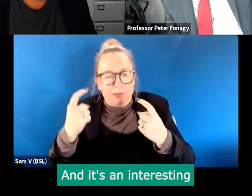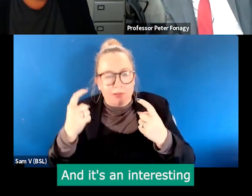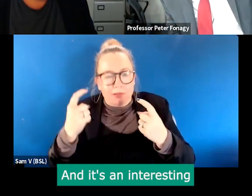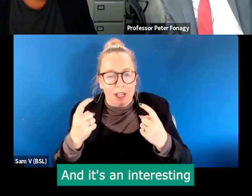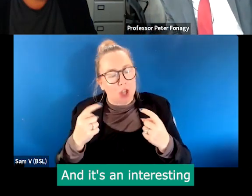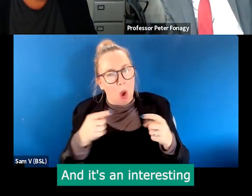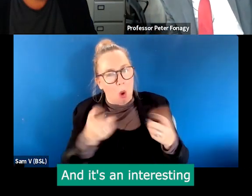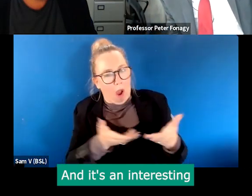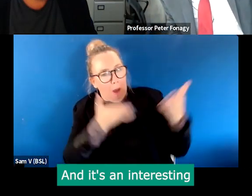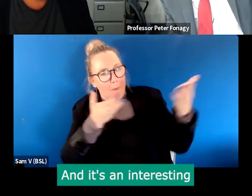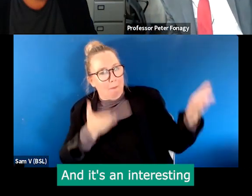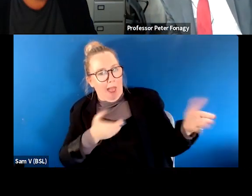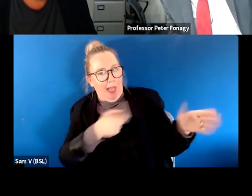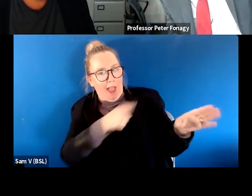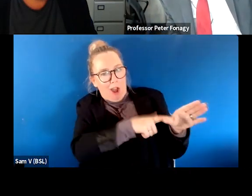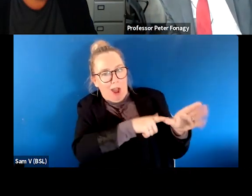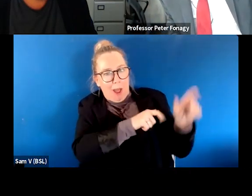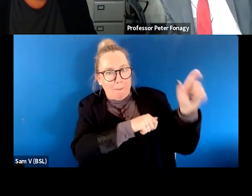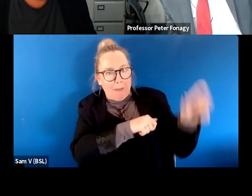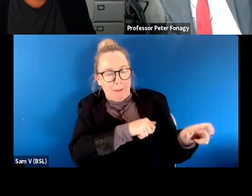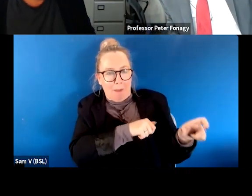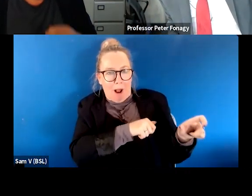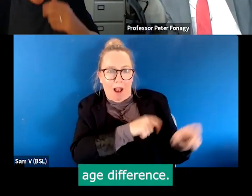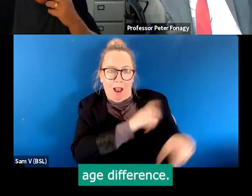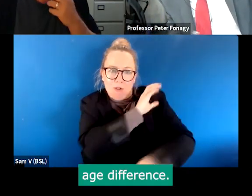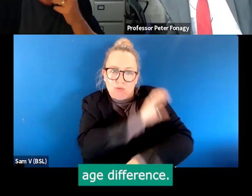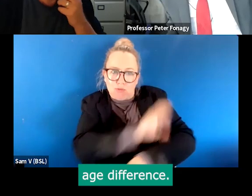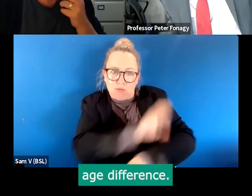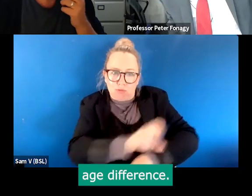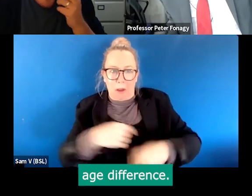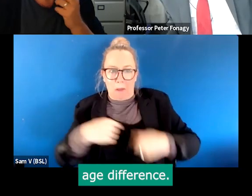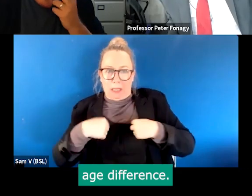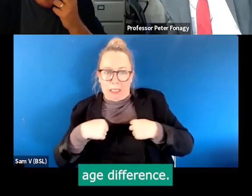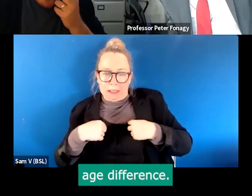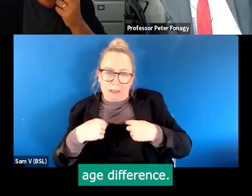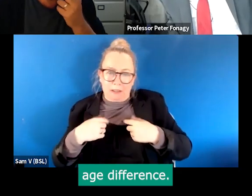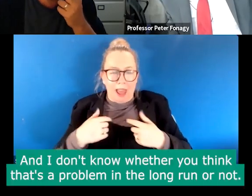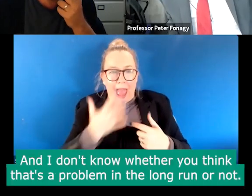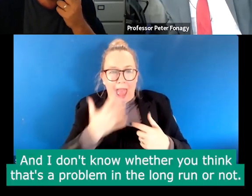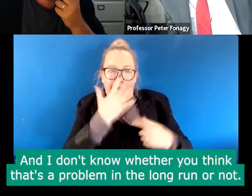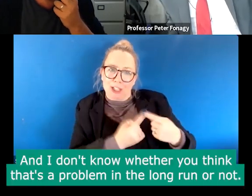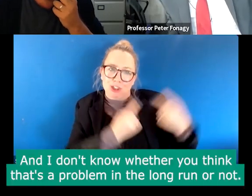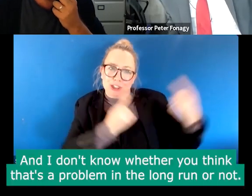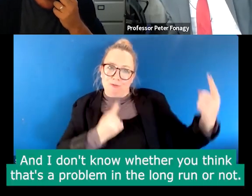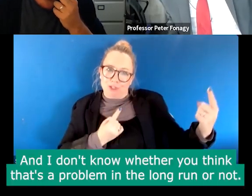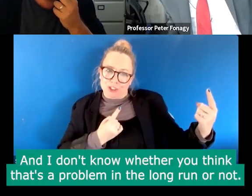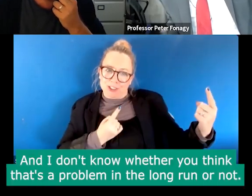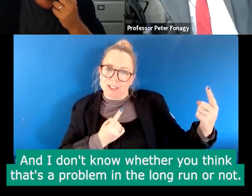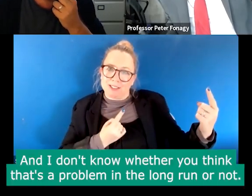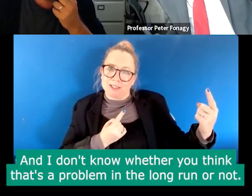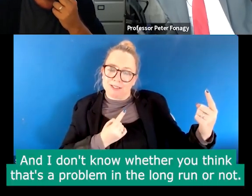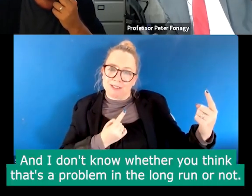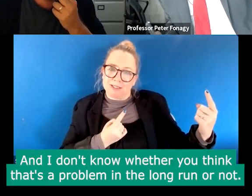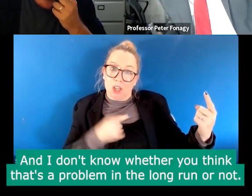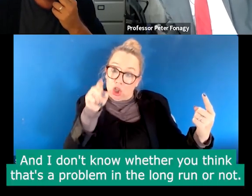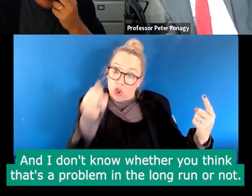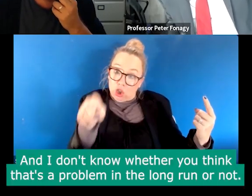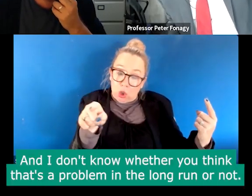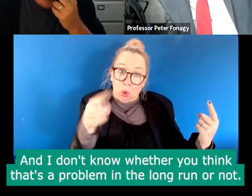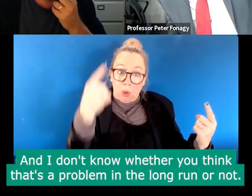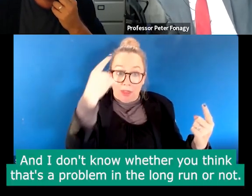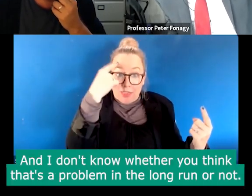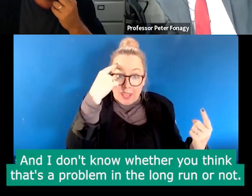It's an interesting age difference, and I don't know whether you think that's